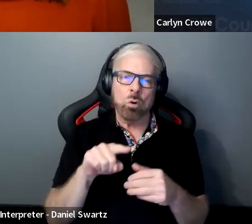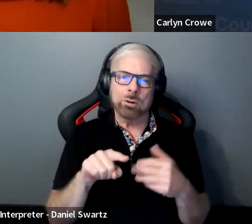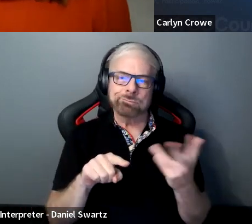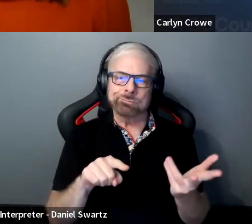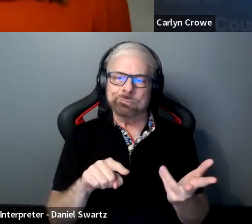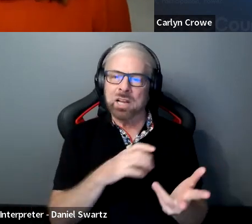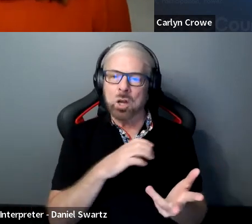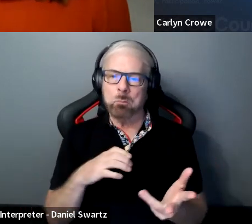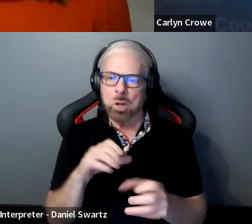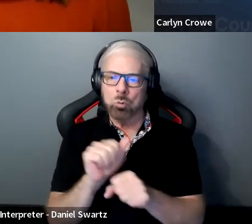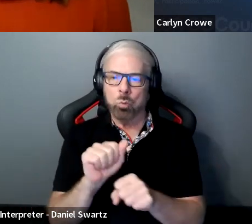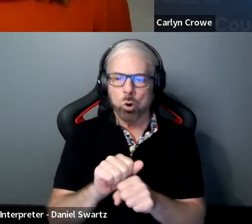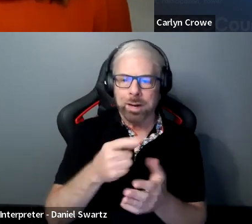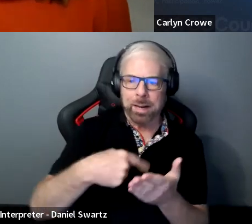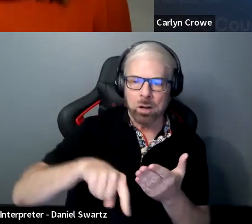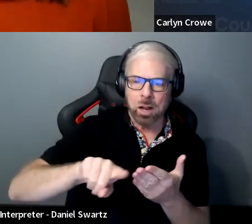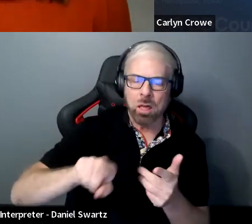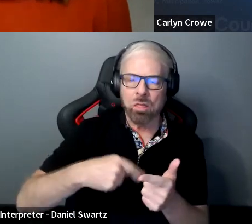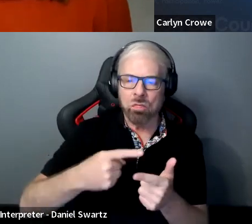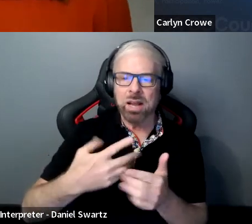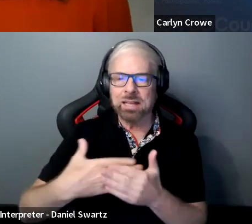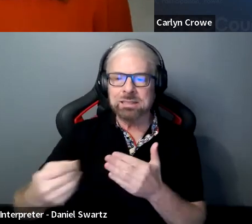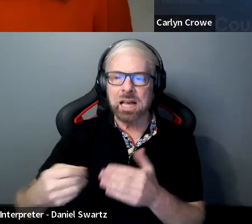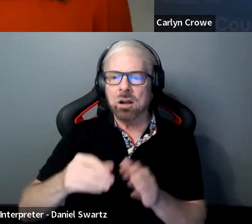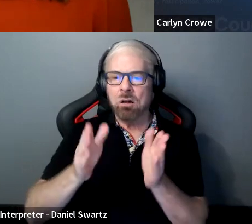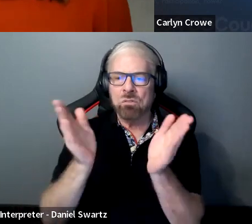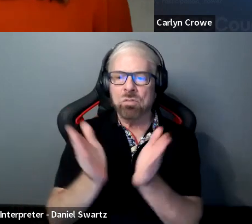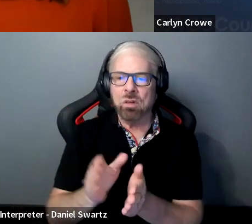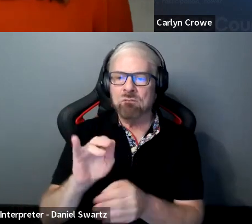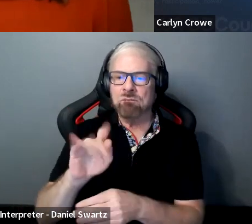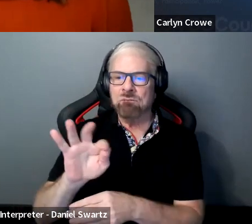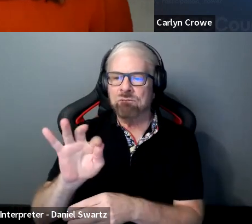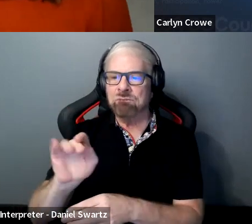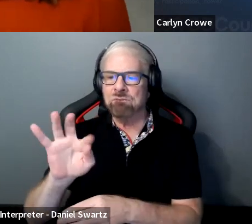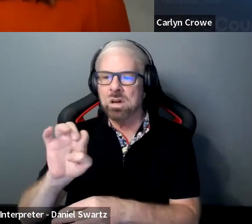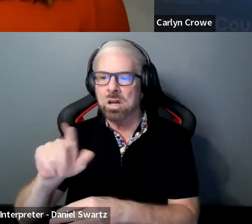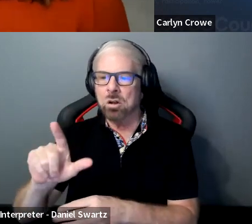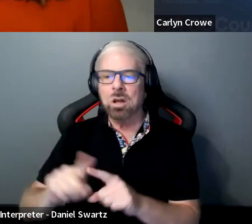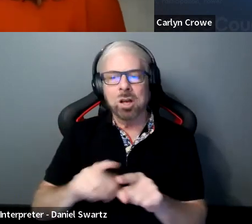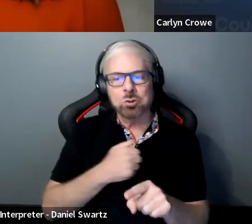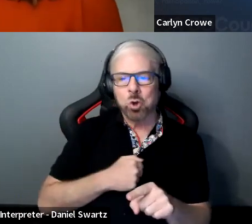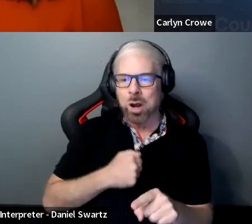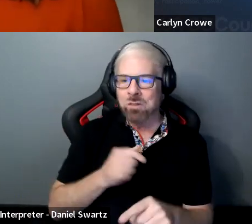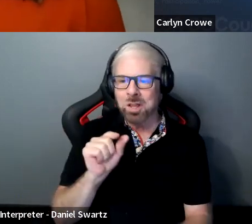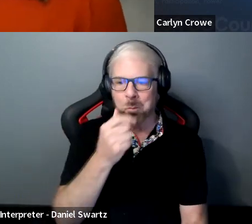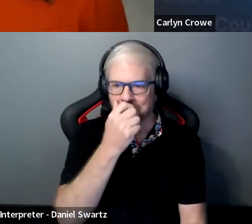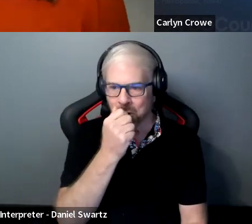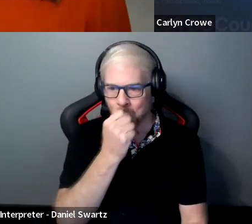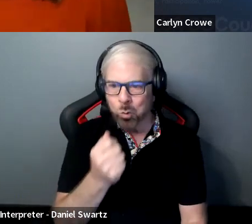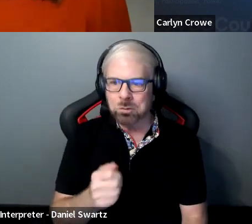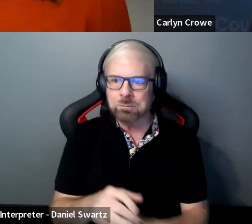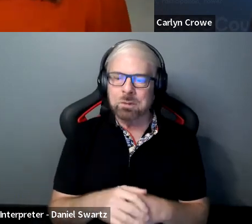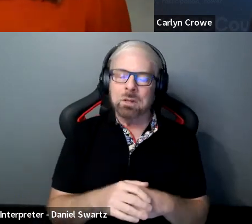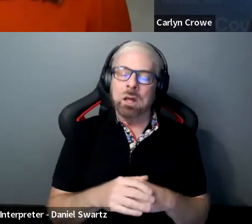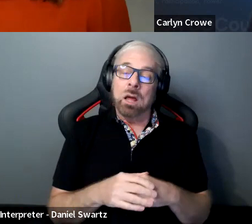committee work next week, so it gets out from the funnel. I'm sorry, I have a little bit of a cold, so I've got a stuffed up nose.